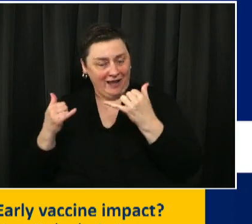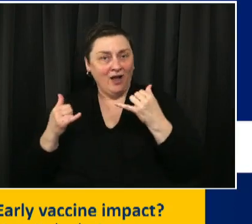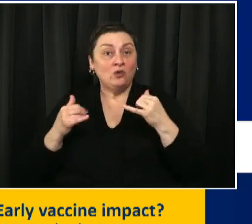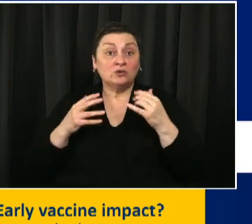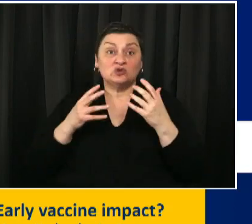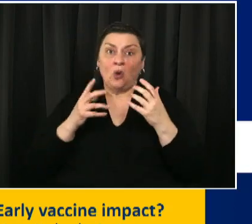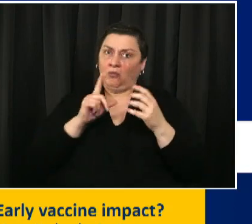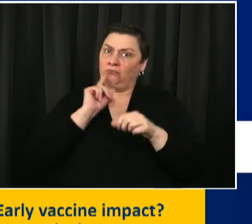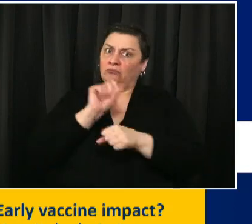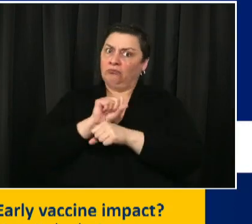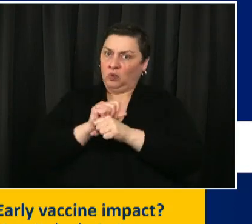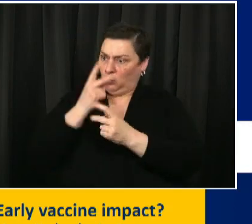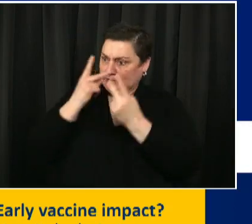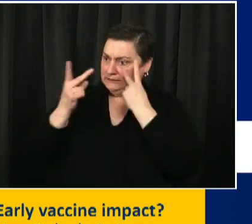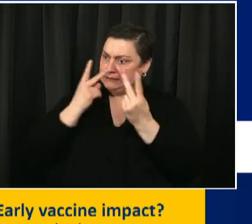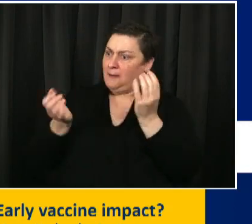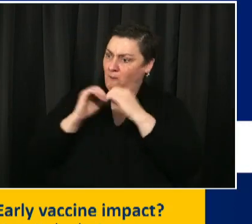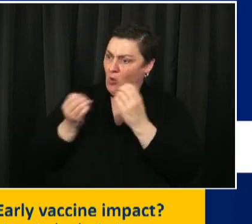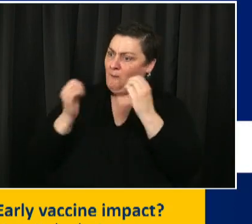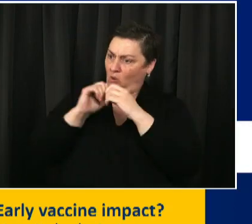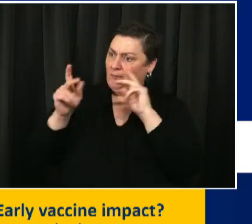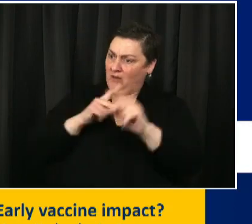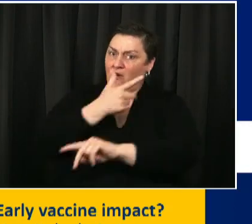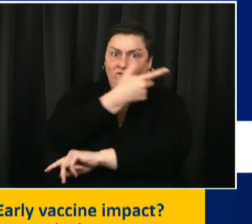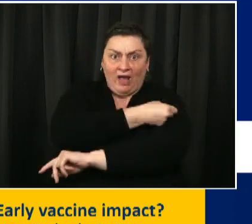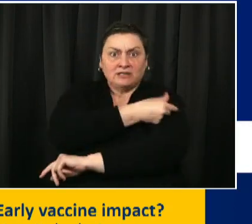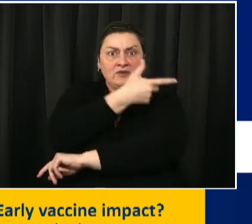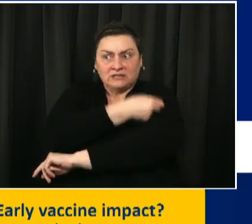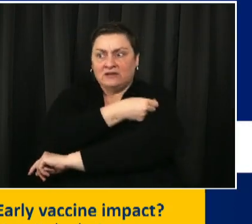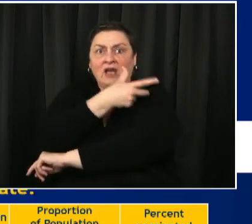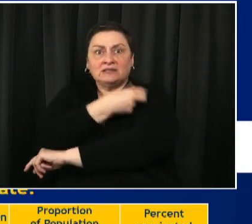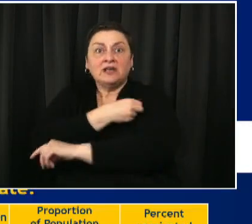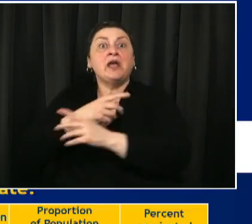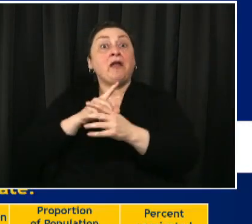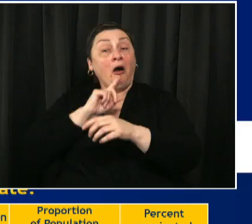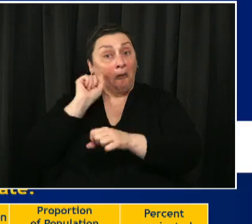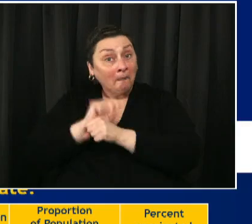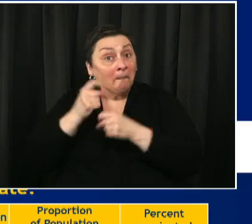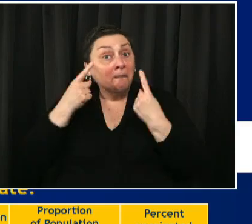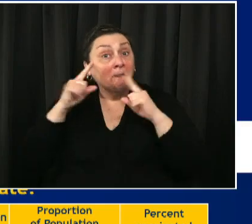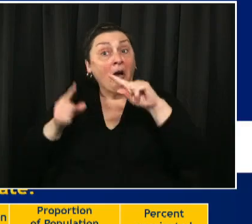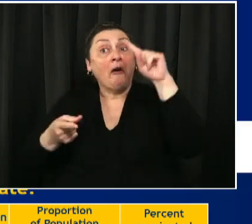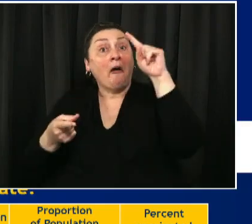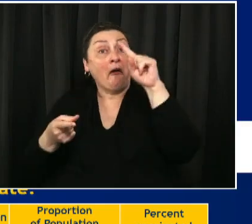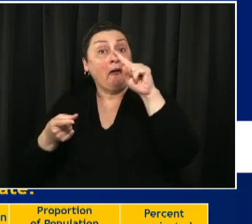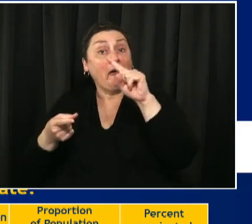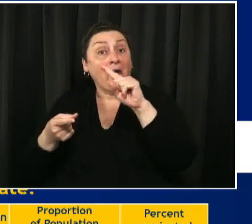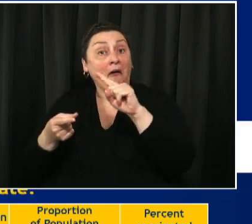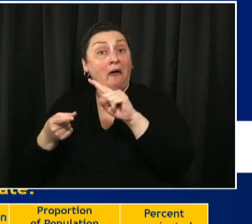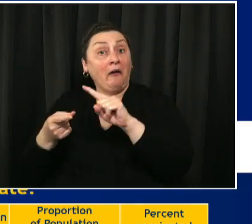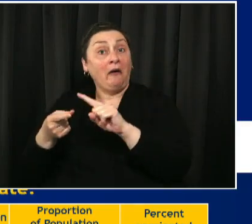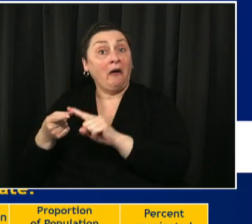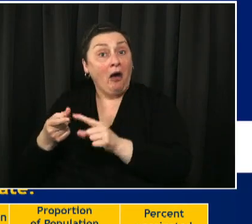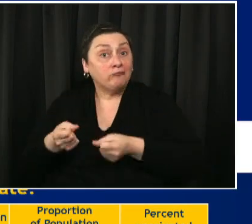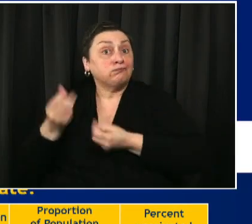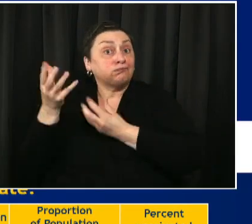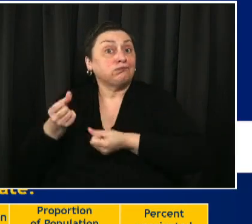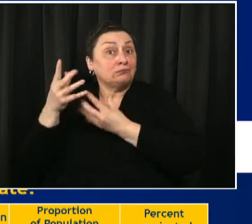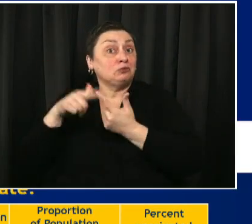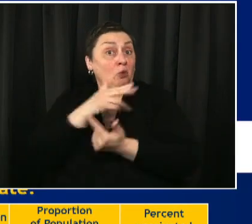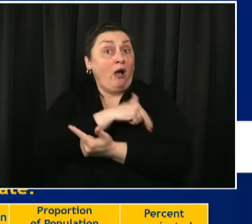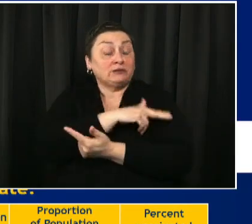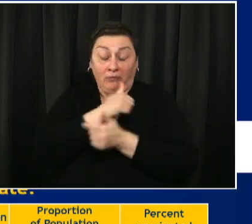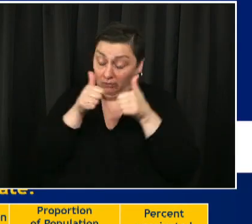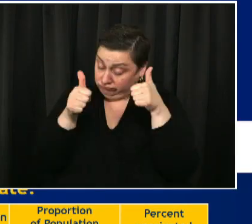of vaccination in older Coloradans. Next. Now, this shows a